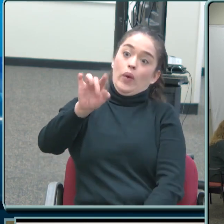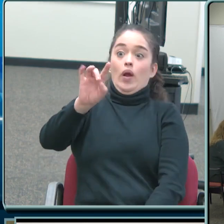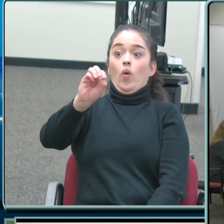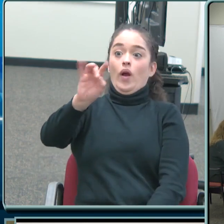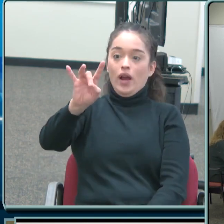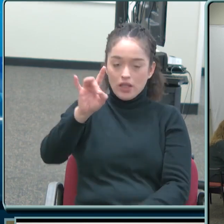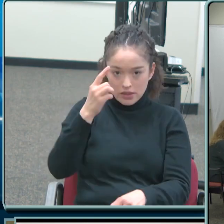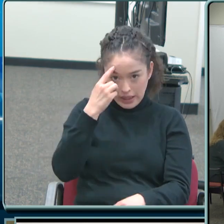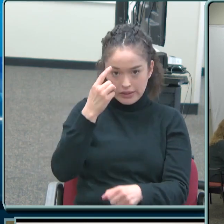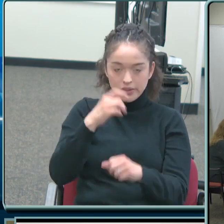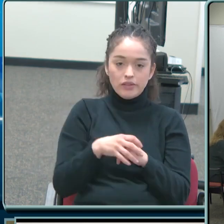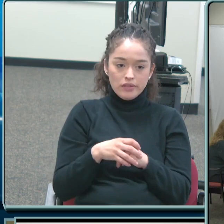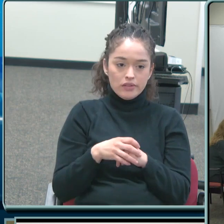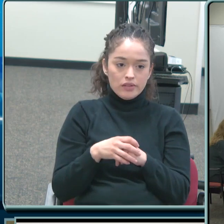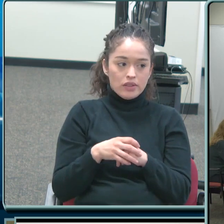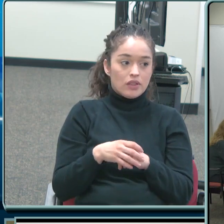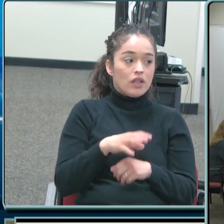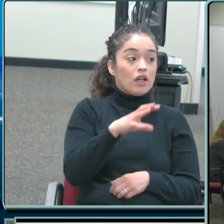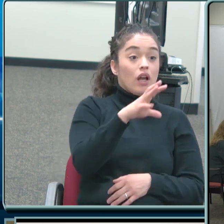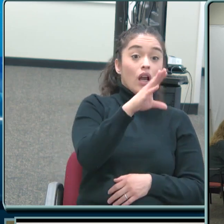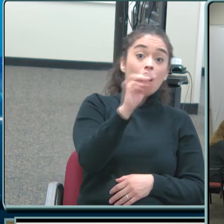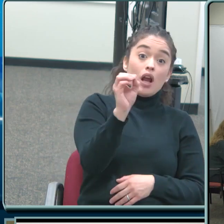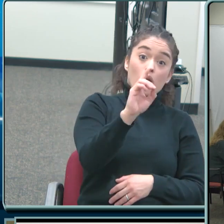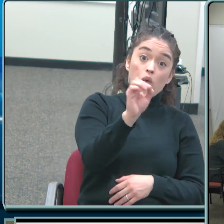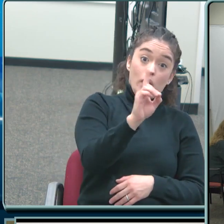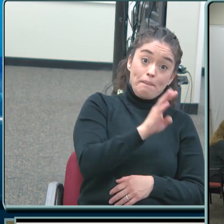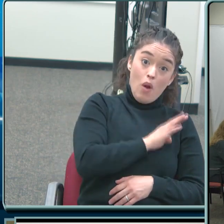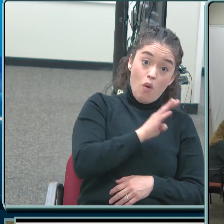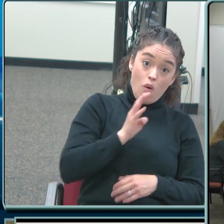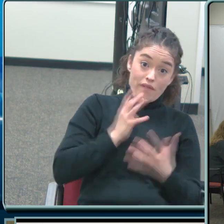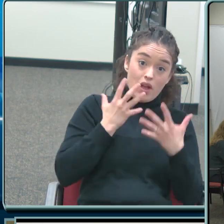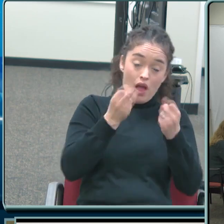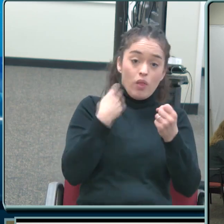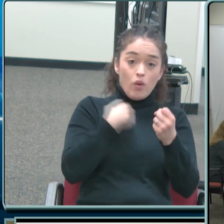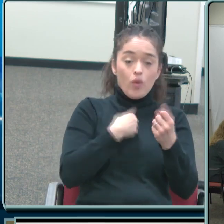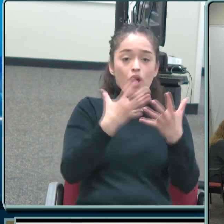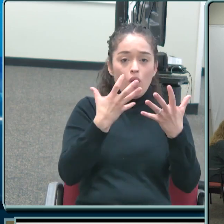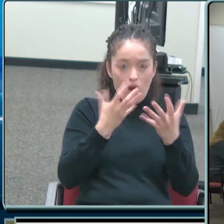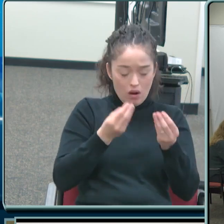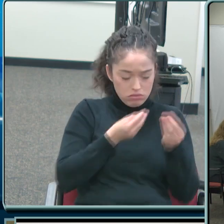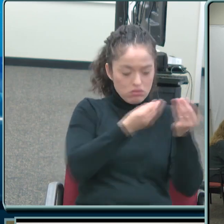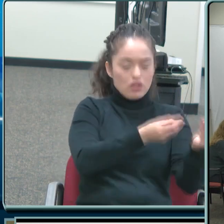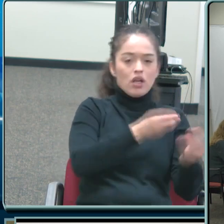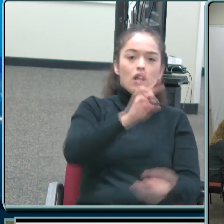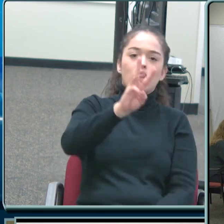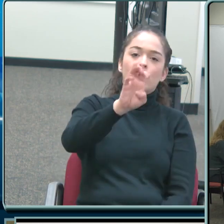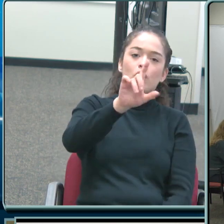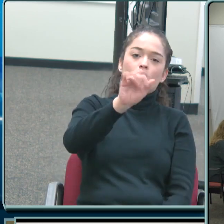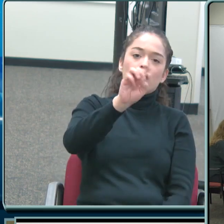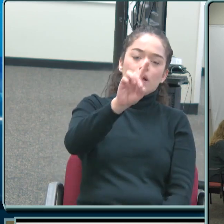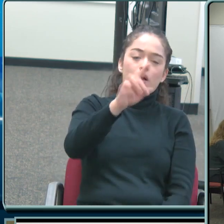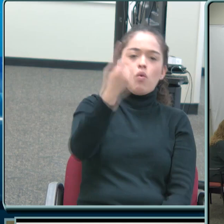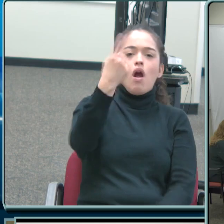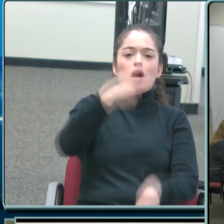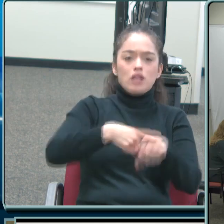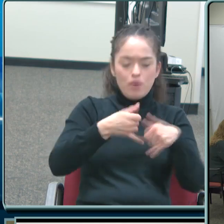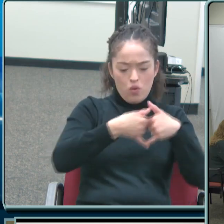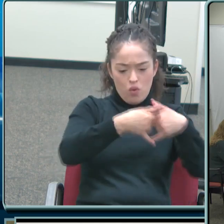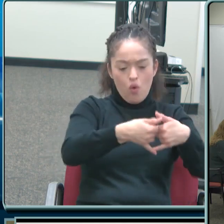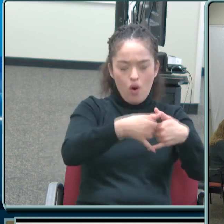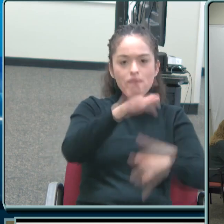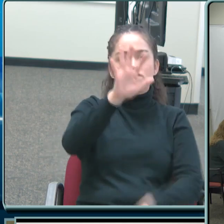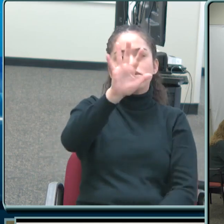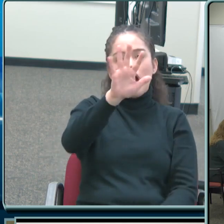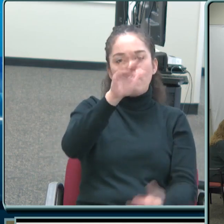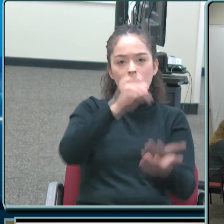$206,858.08. And whereas the Board of Health also wishes to grant Ms. Whelan a one-time performance award of